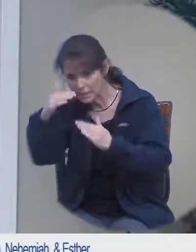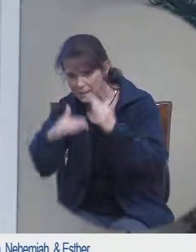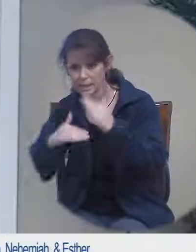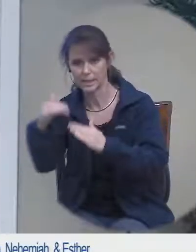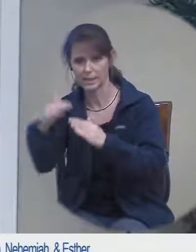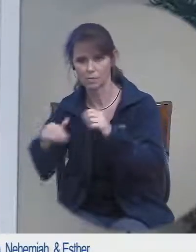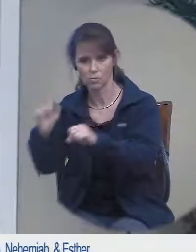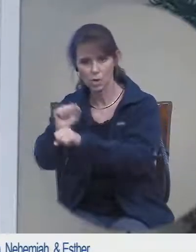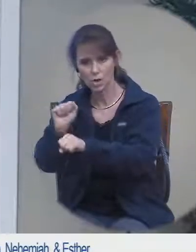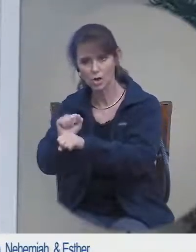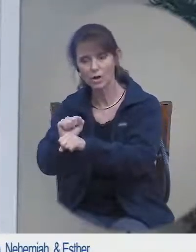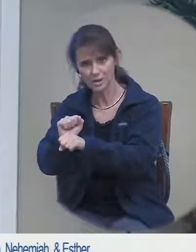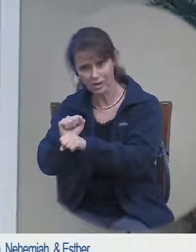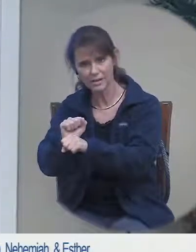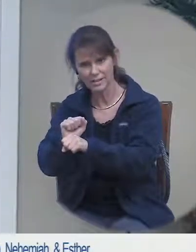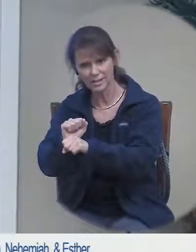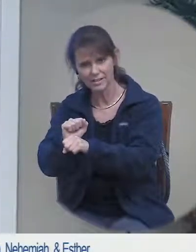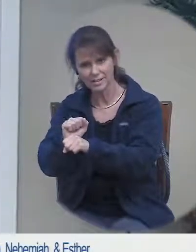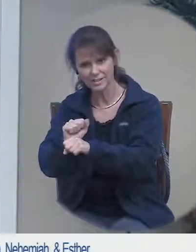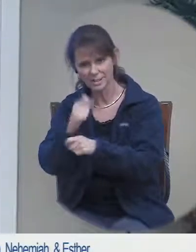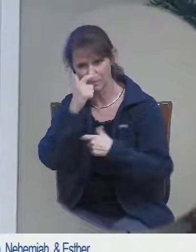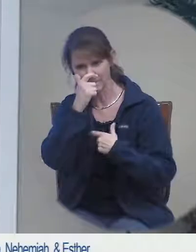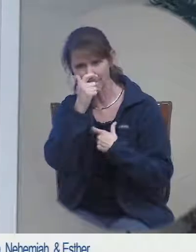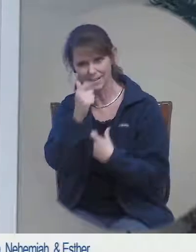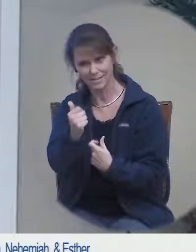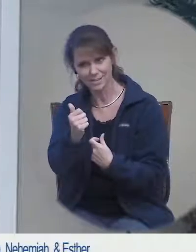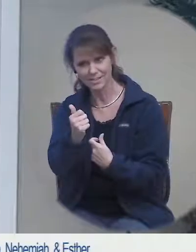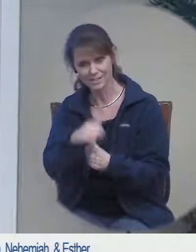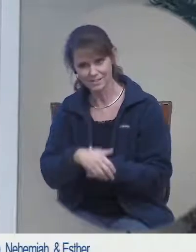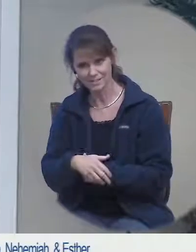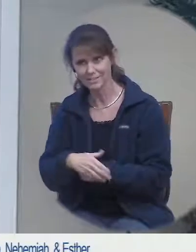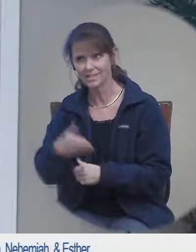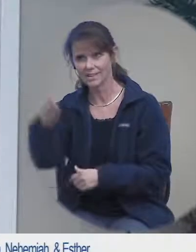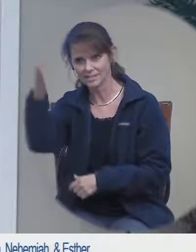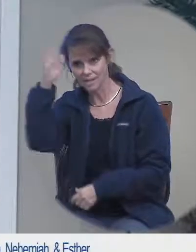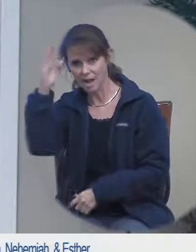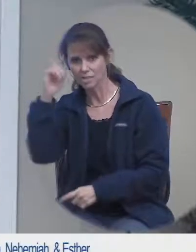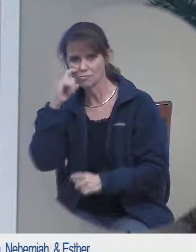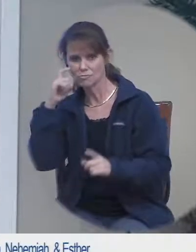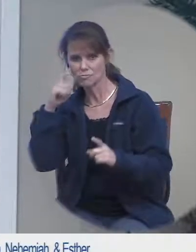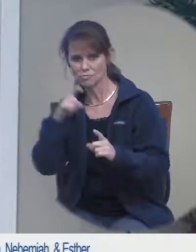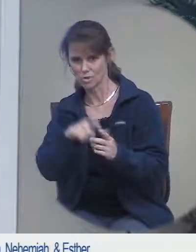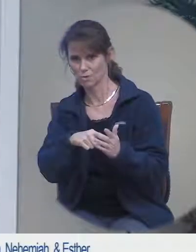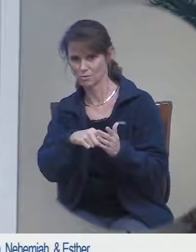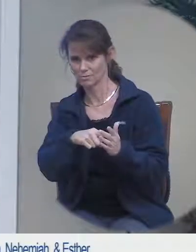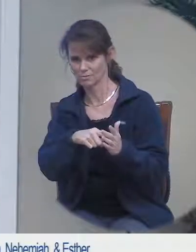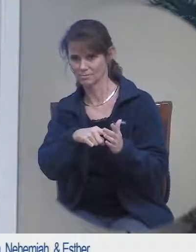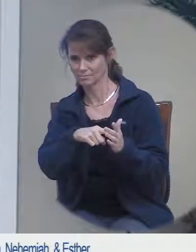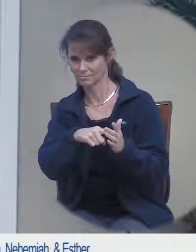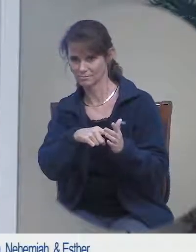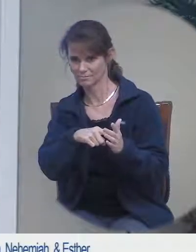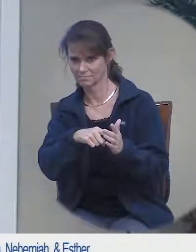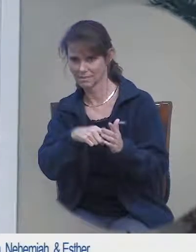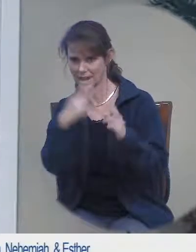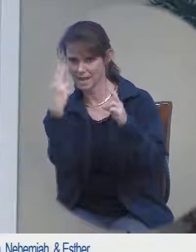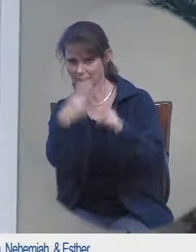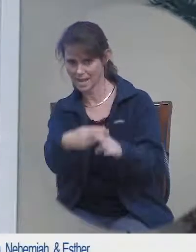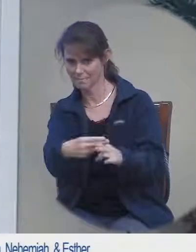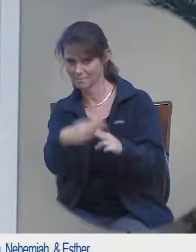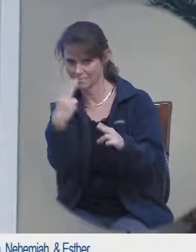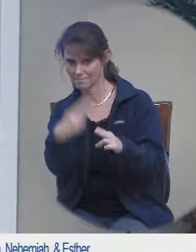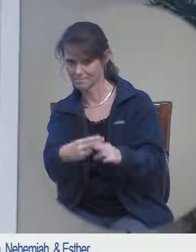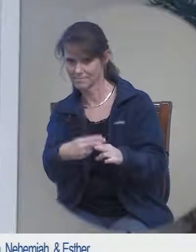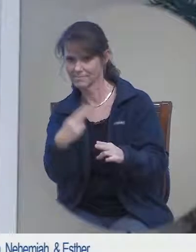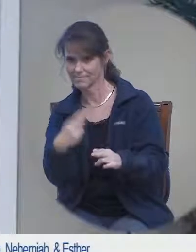neat looking at this, a sense of how this book is composed. Something else we need to